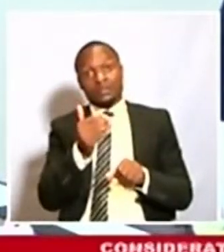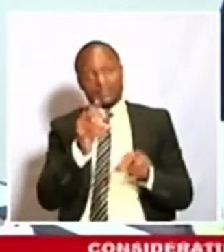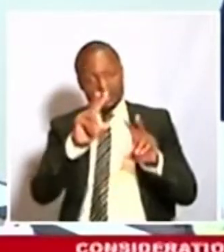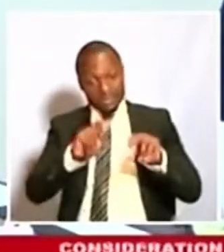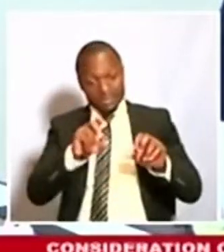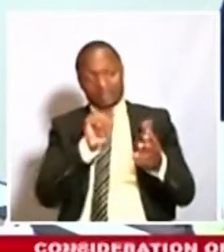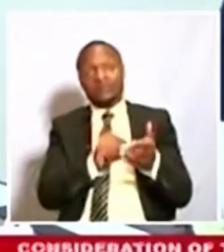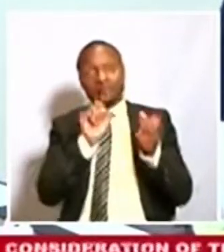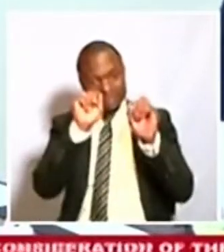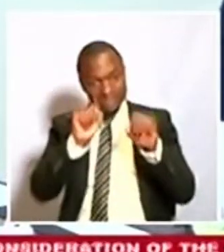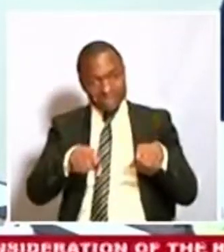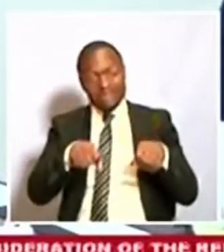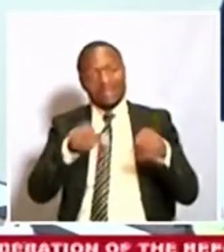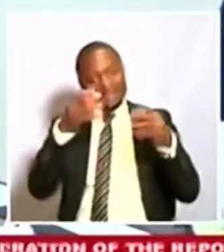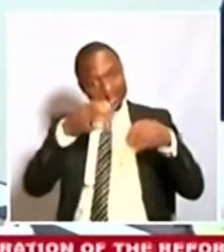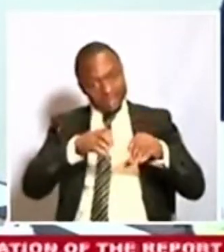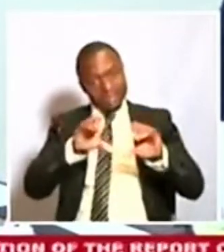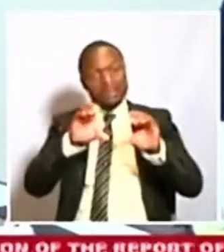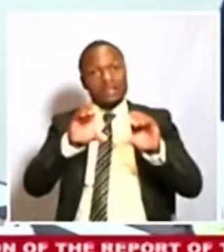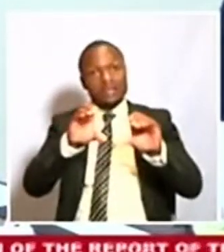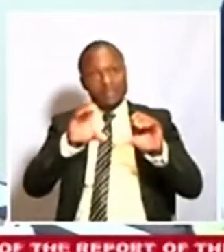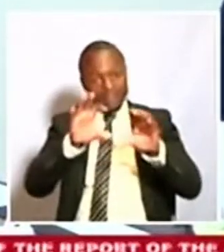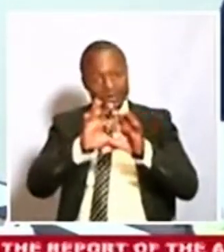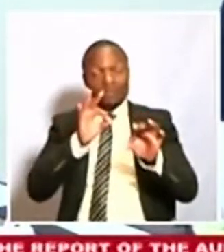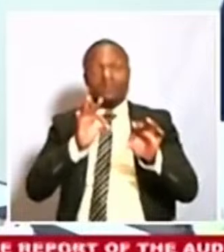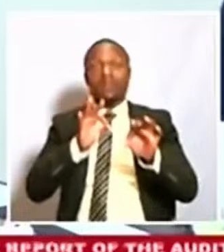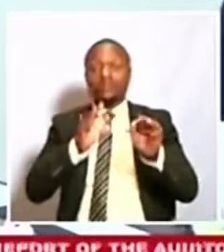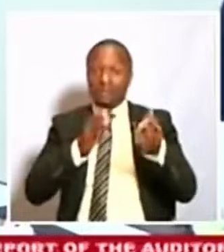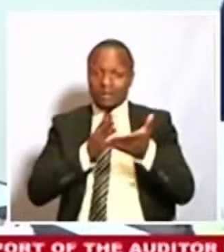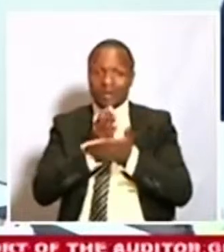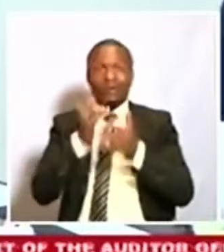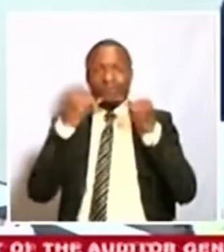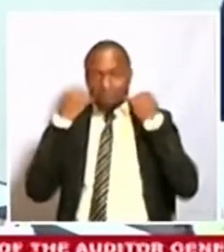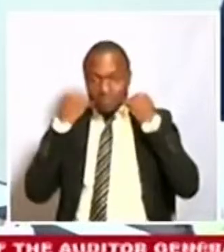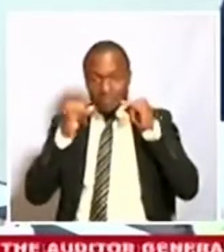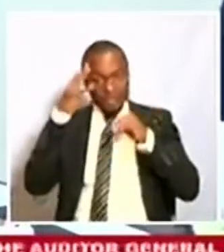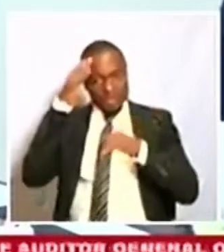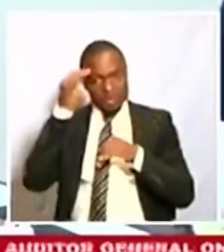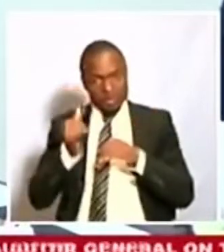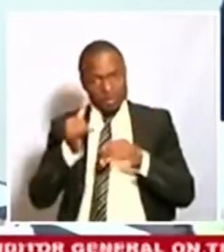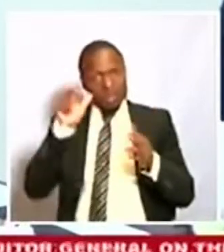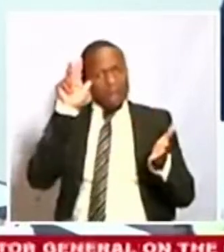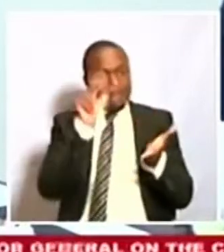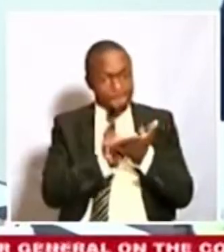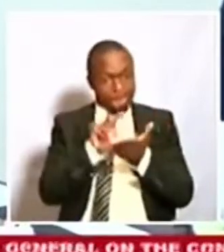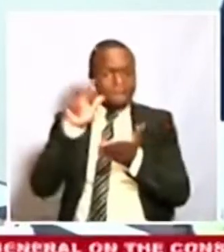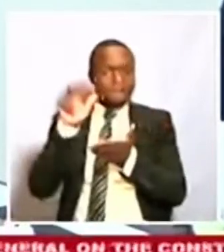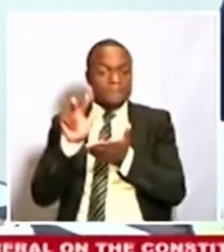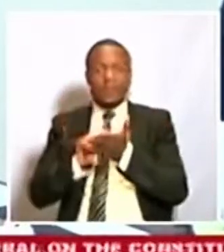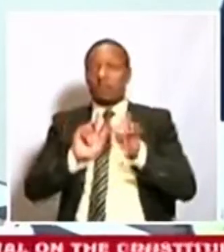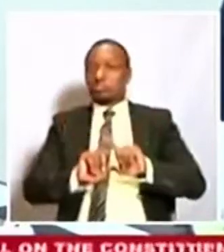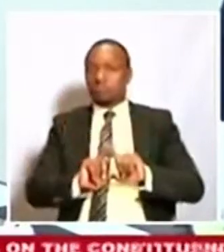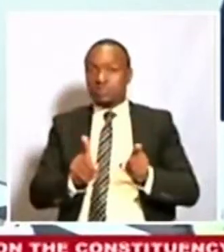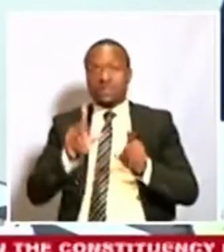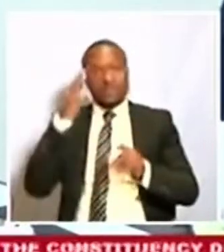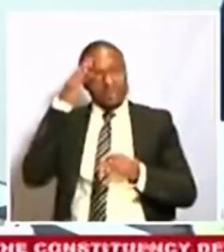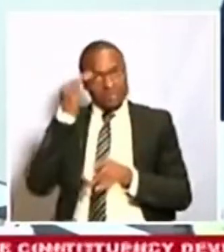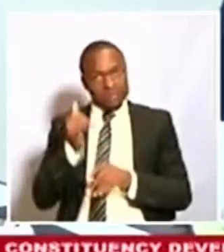that we can progress. Get us the facts as to why signatures were different, why there